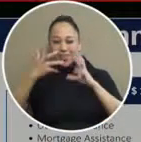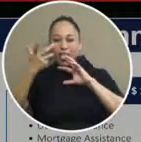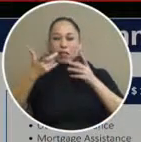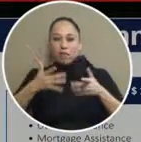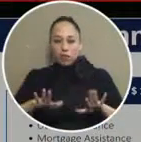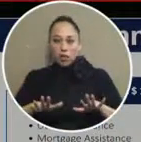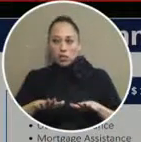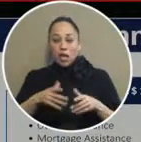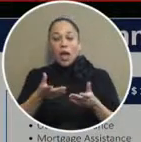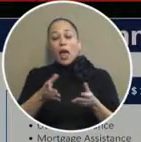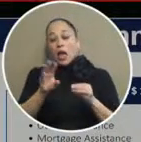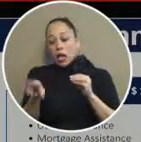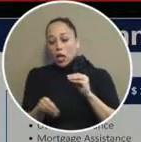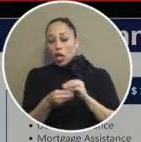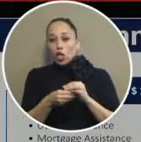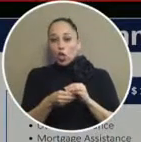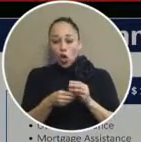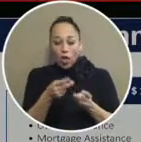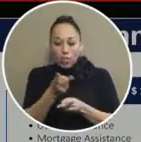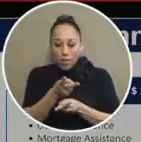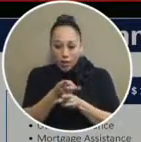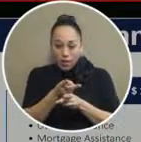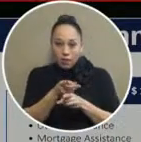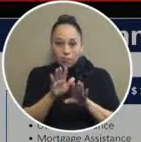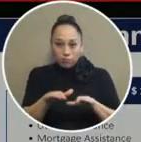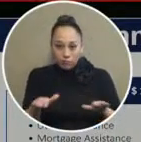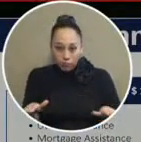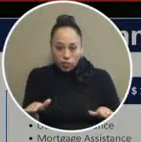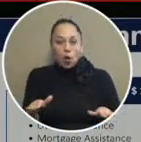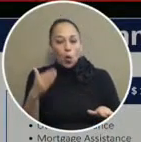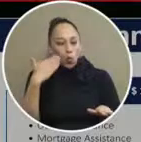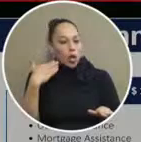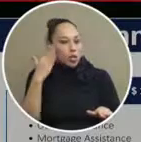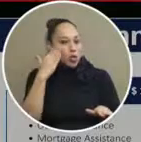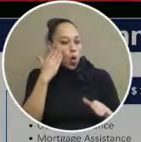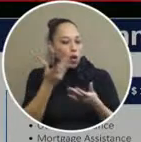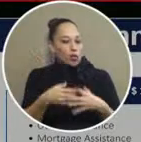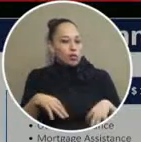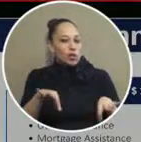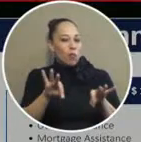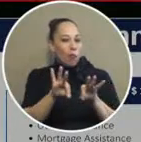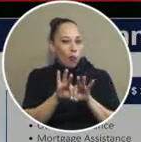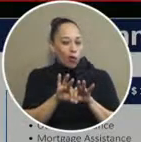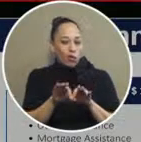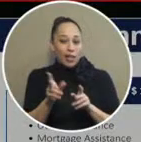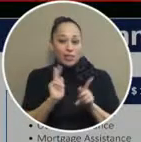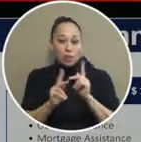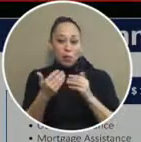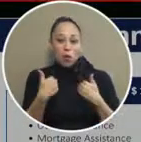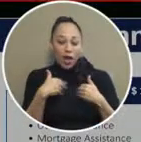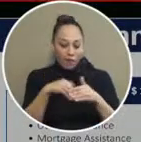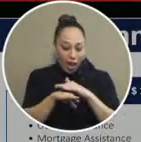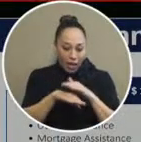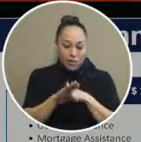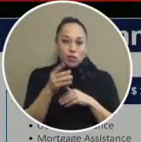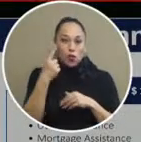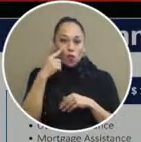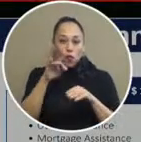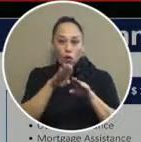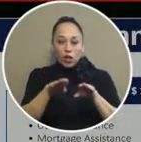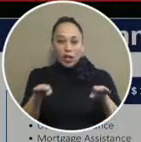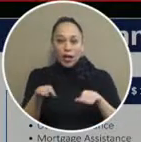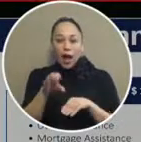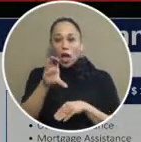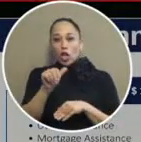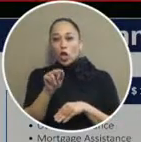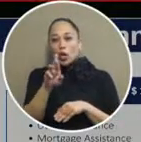including childcare. We know how important it is that folks have access to childcare. I think Dr. Sylvia Acosta spoke